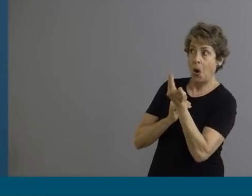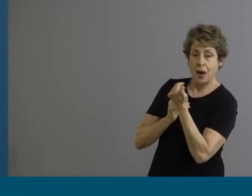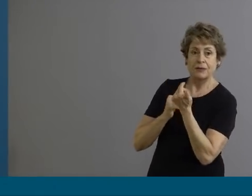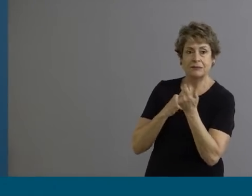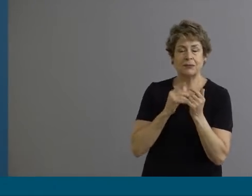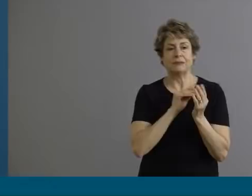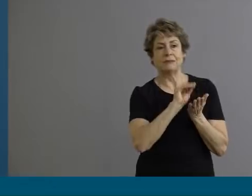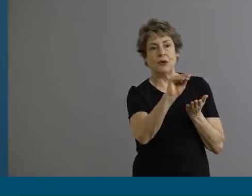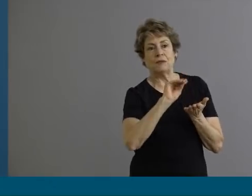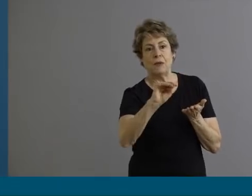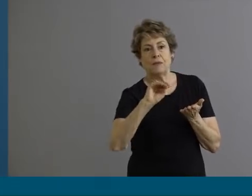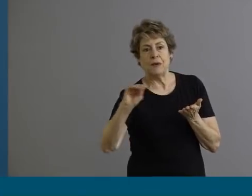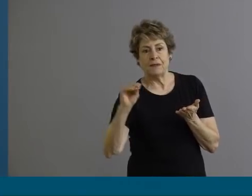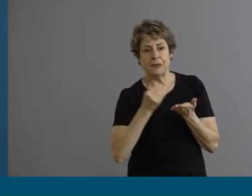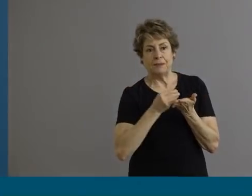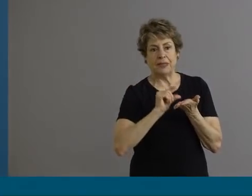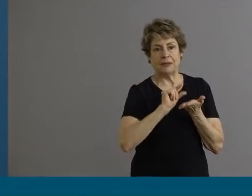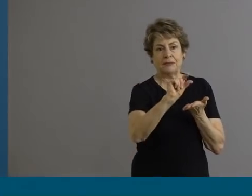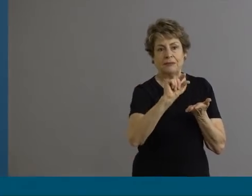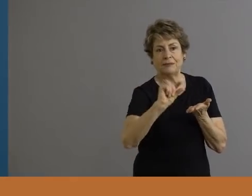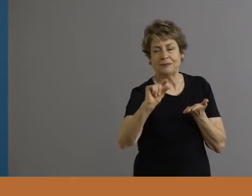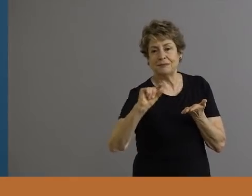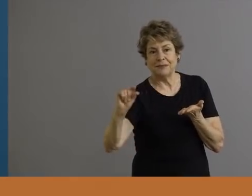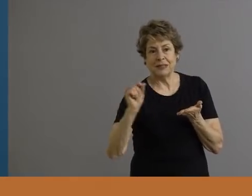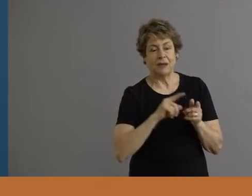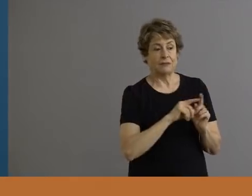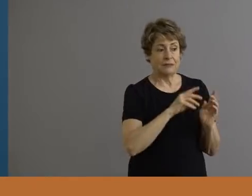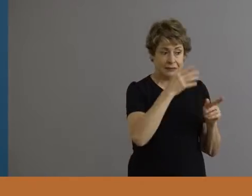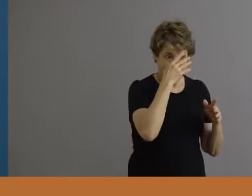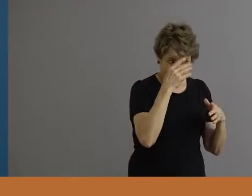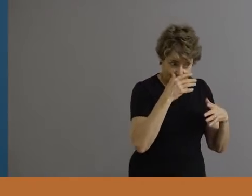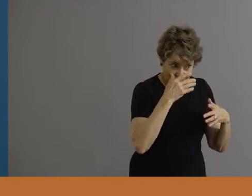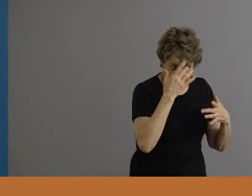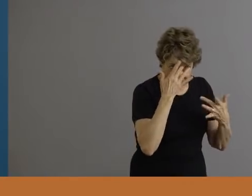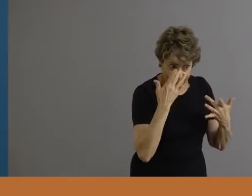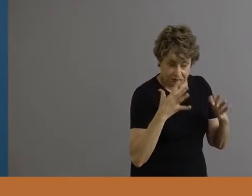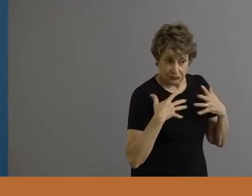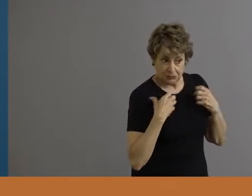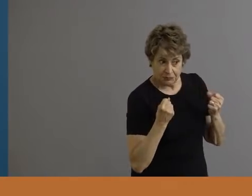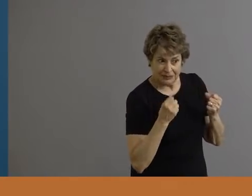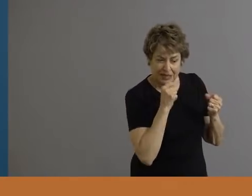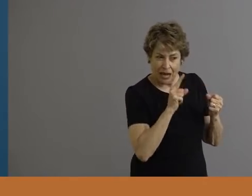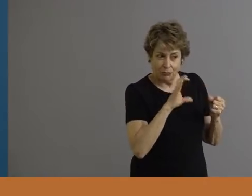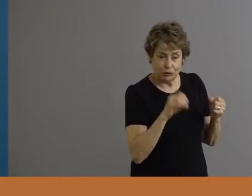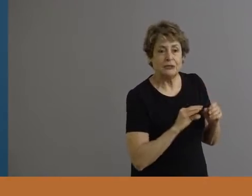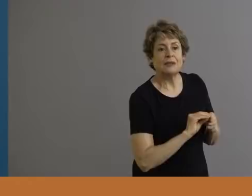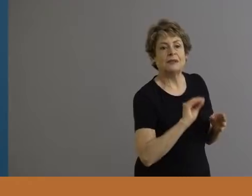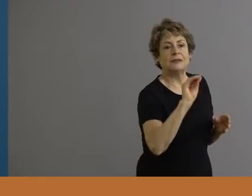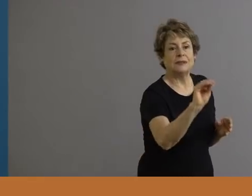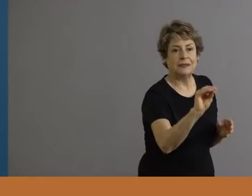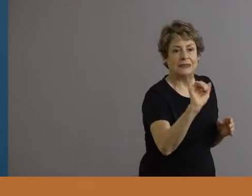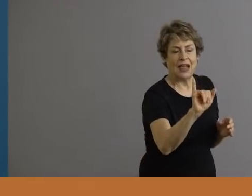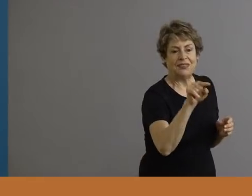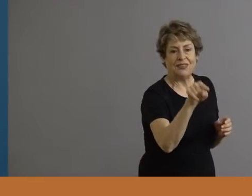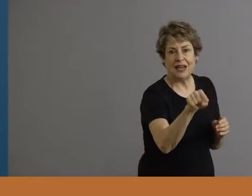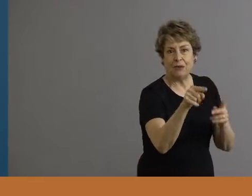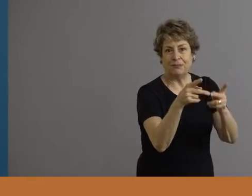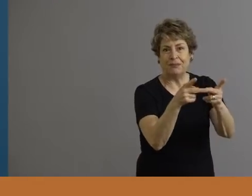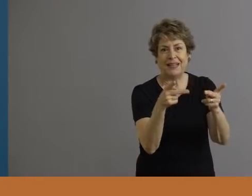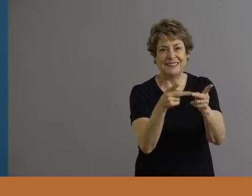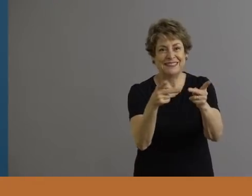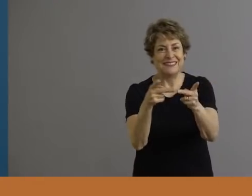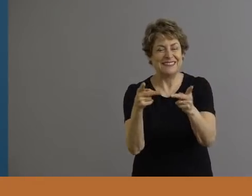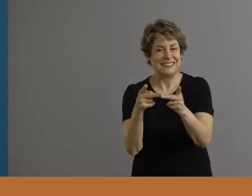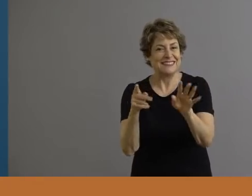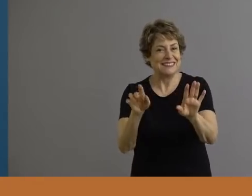patients. Thank you, Governor. Thank you, Dr. Christ. I really appreciate your hard work, and someone else who's working very hard along with